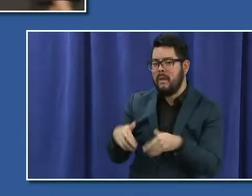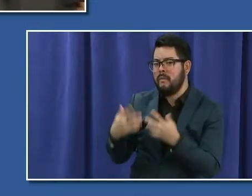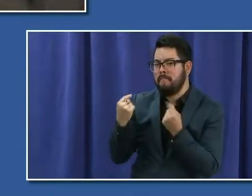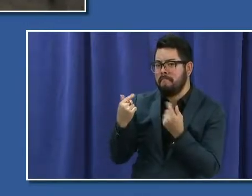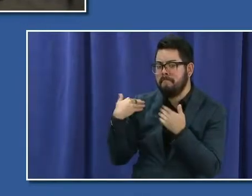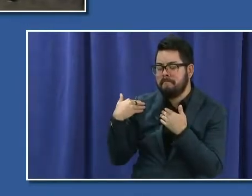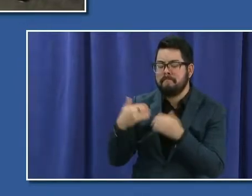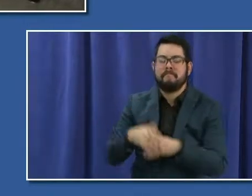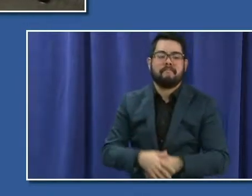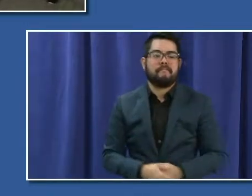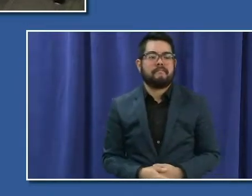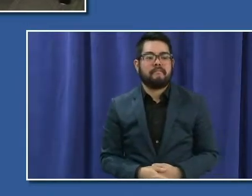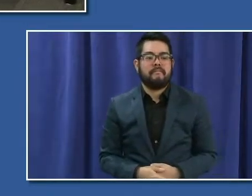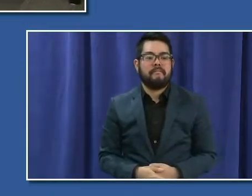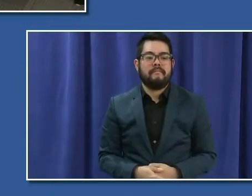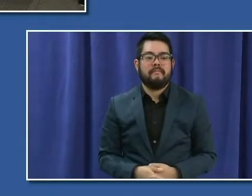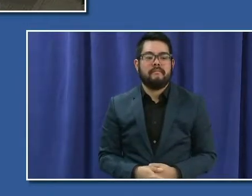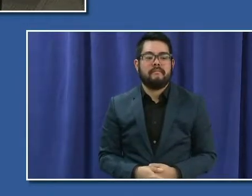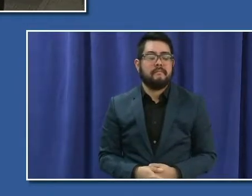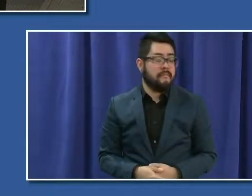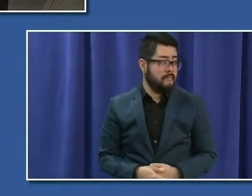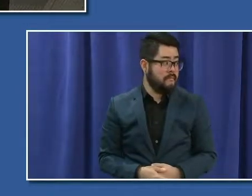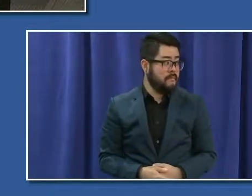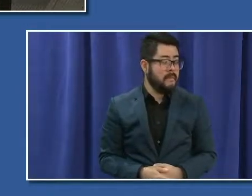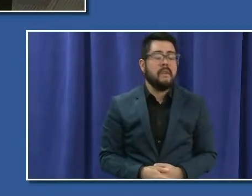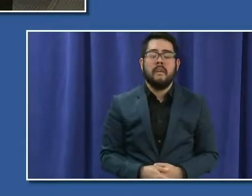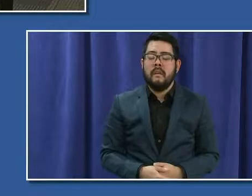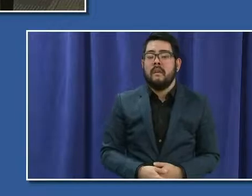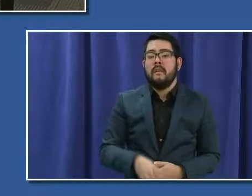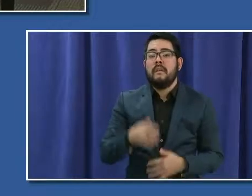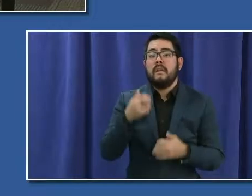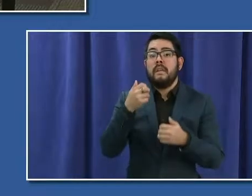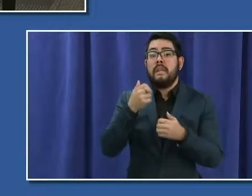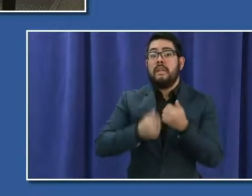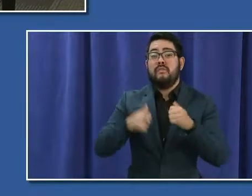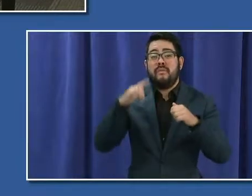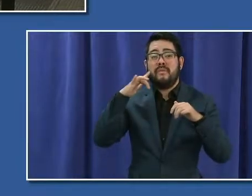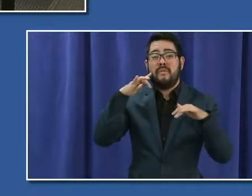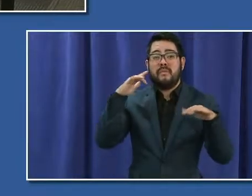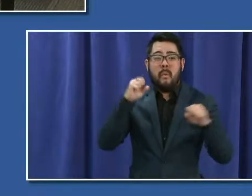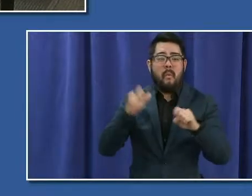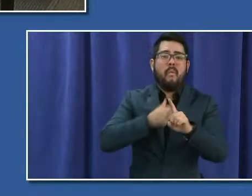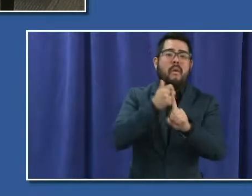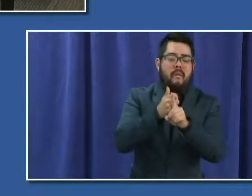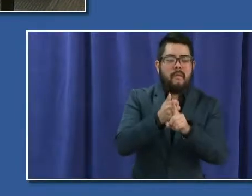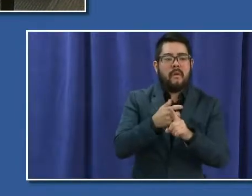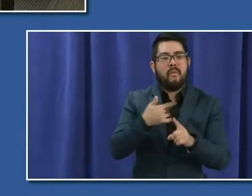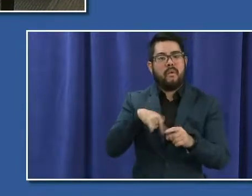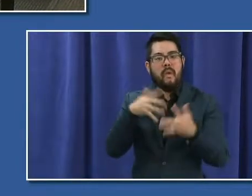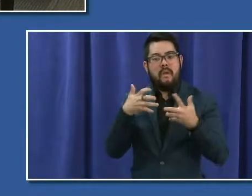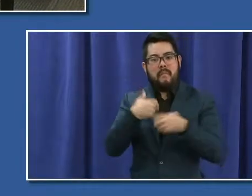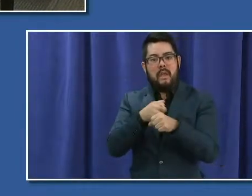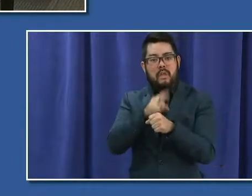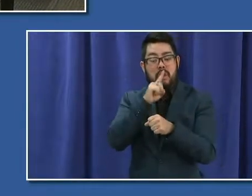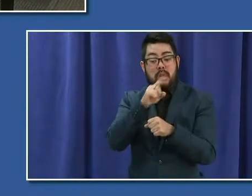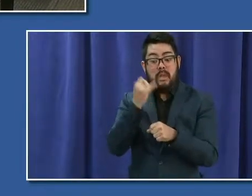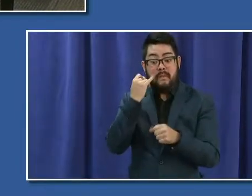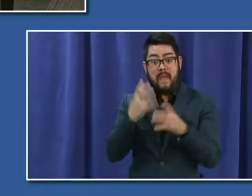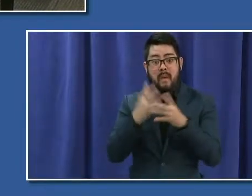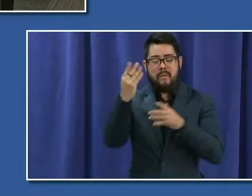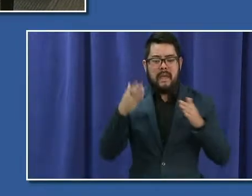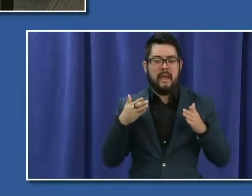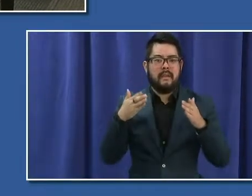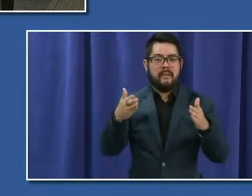each storm, our main priority is first to clear the public way, clear the main thoroughfare so